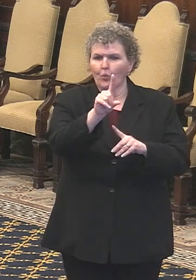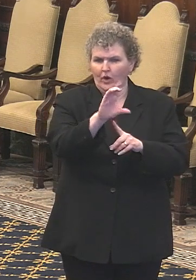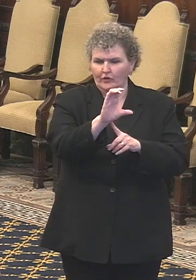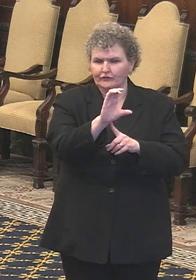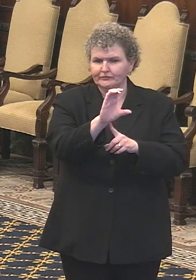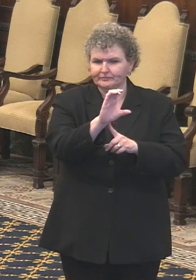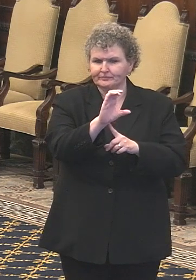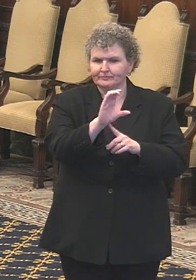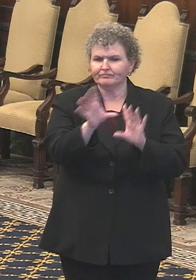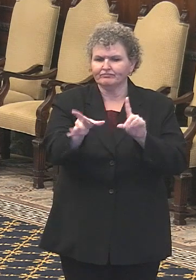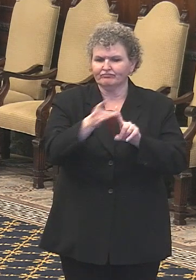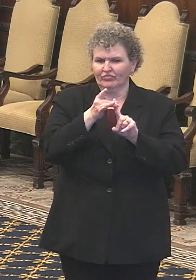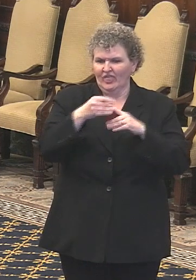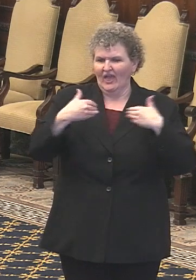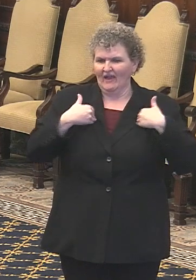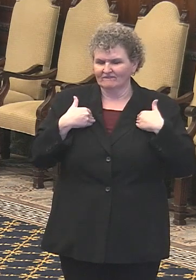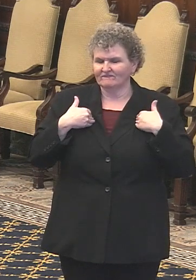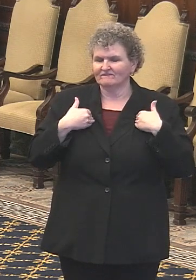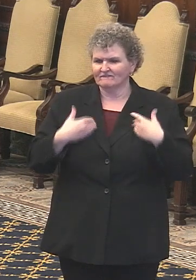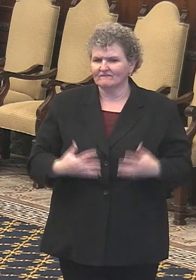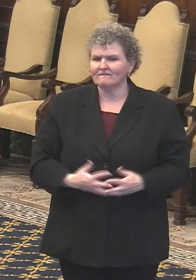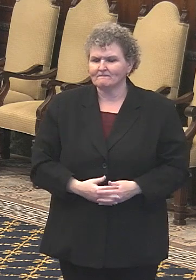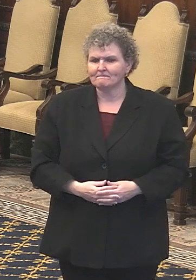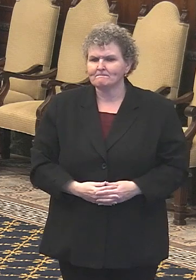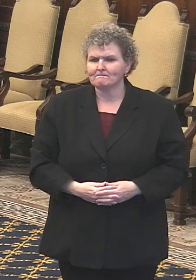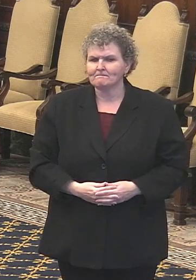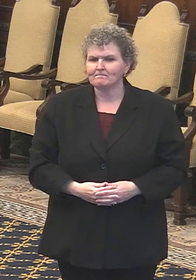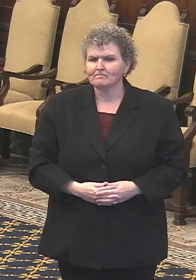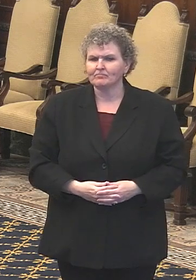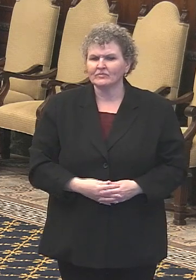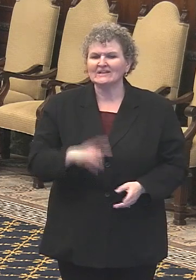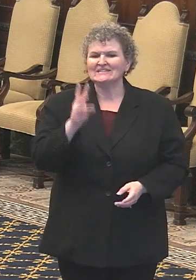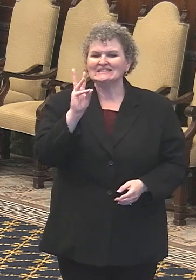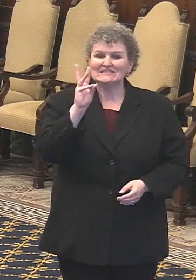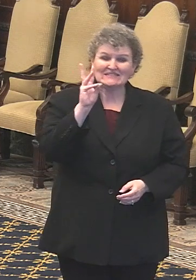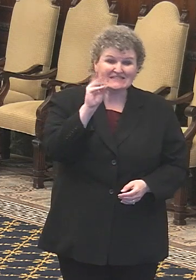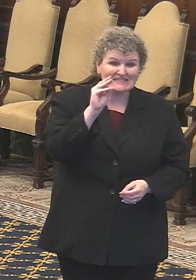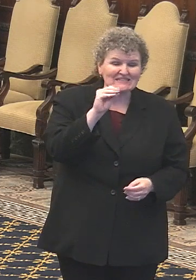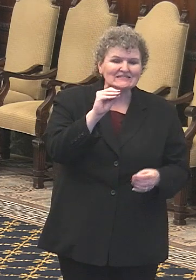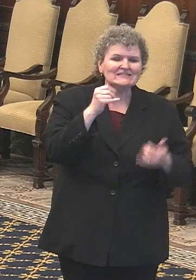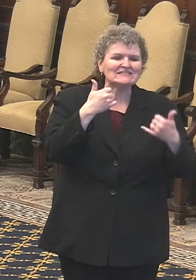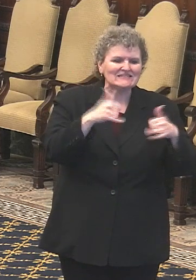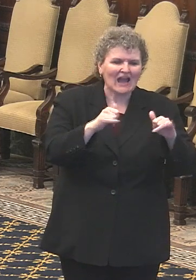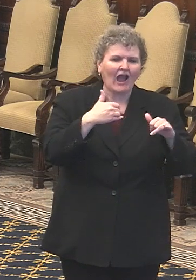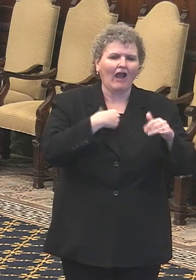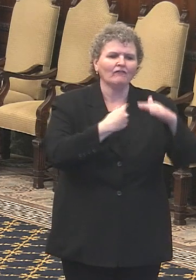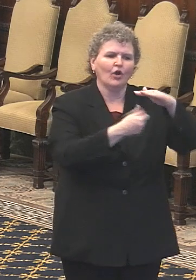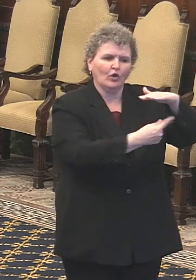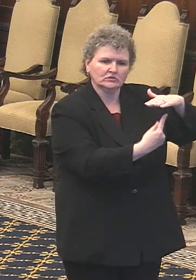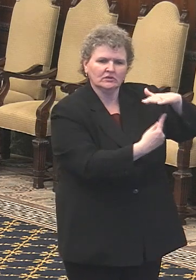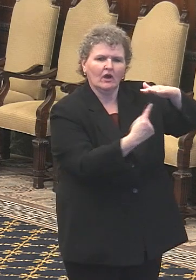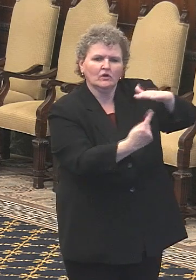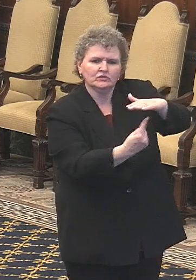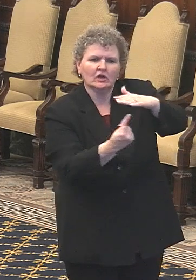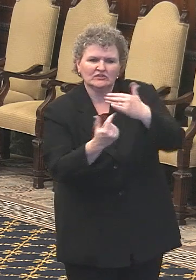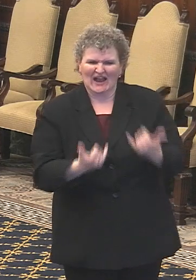virus. And again, only 60 are remaining in isolation. The rest have